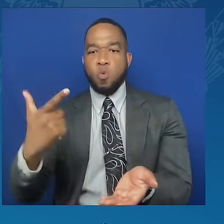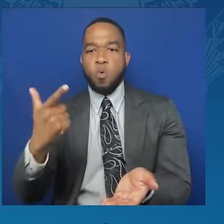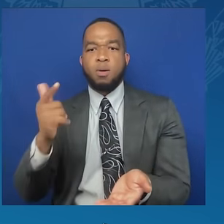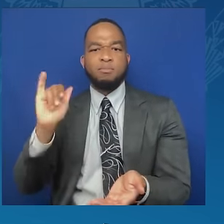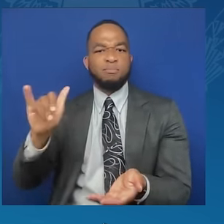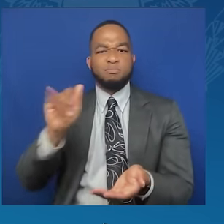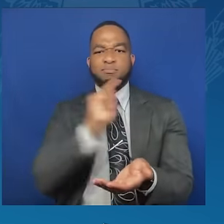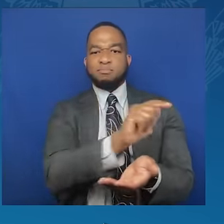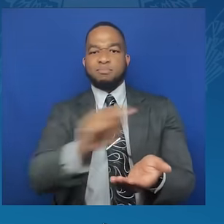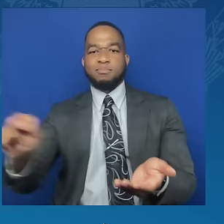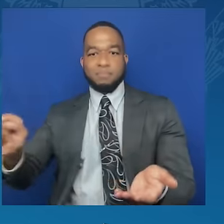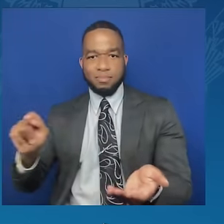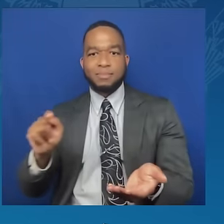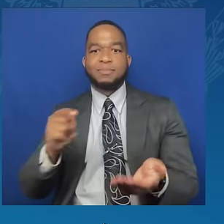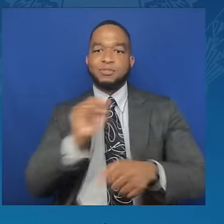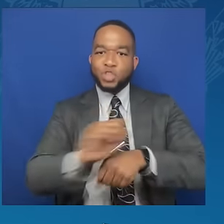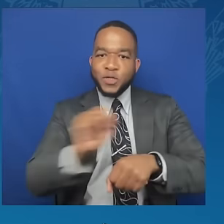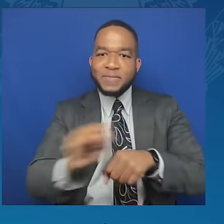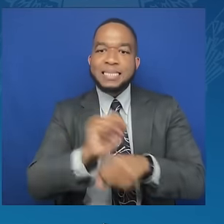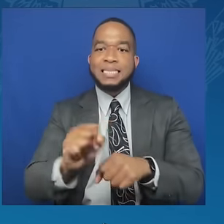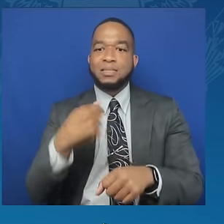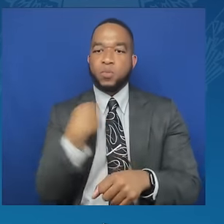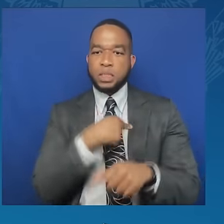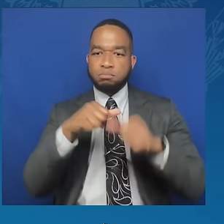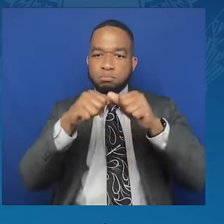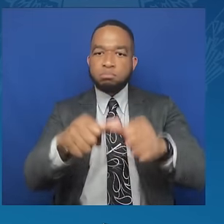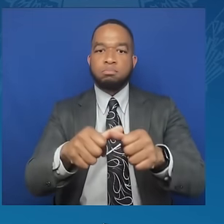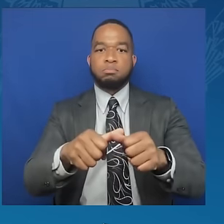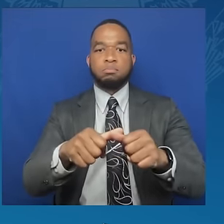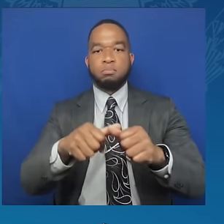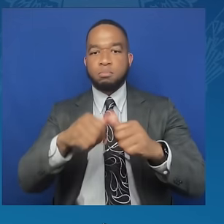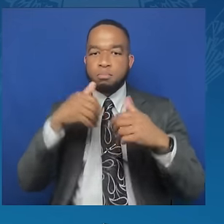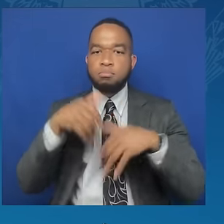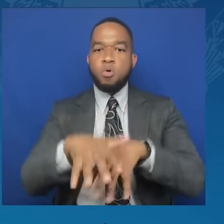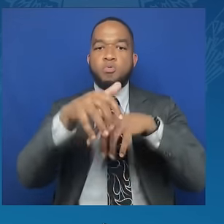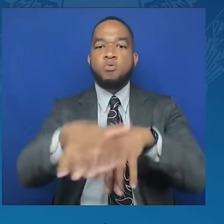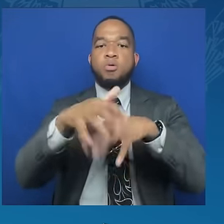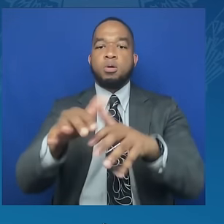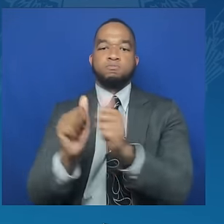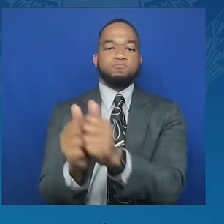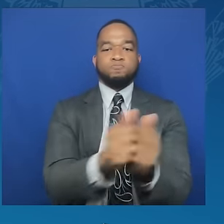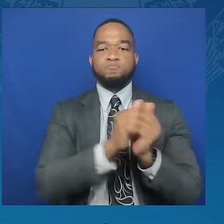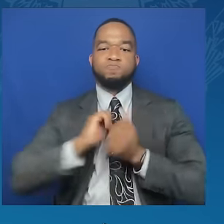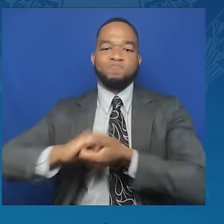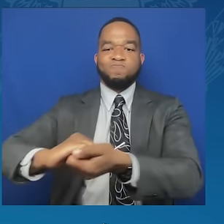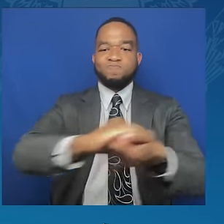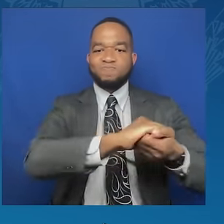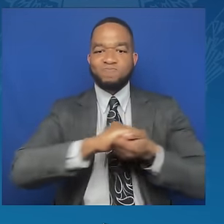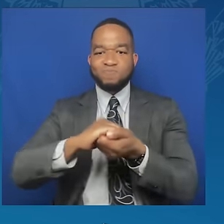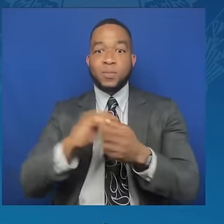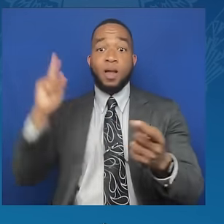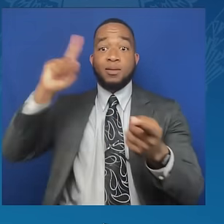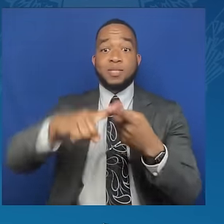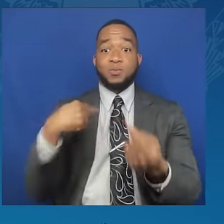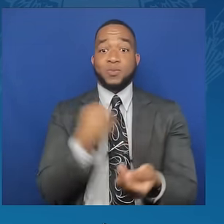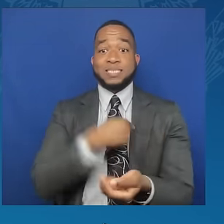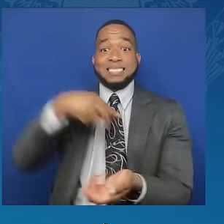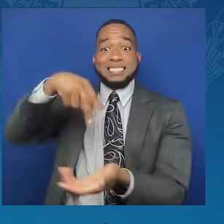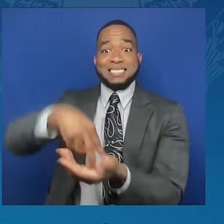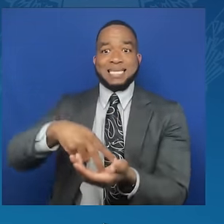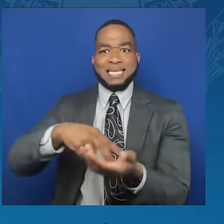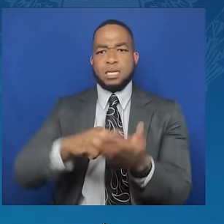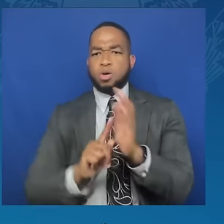bridge. Thank you. May God bless all of you, our veterans, their families, caregivers,